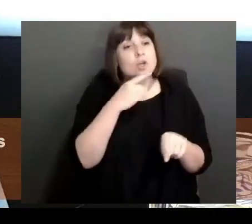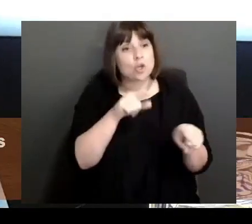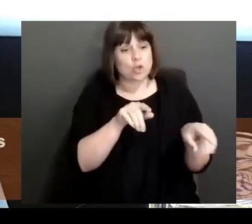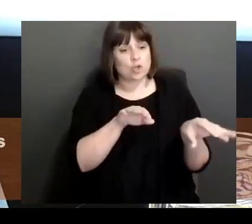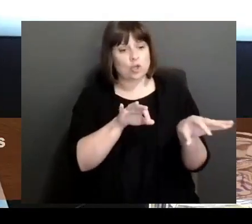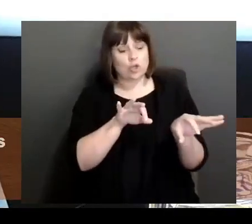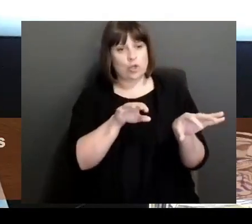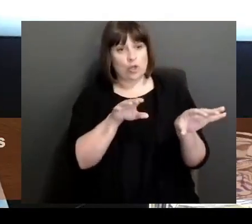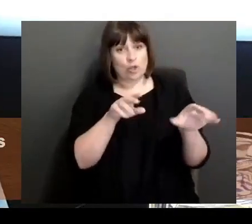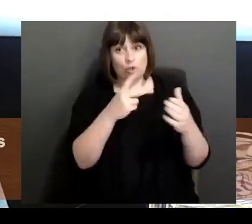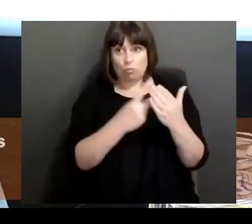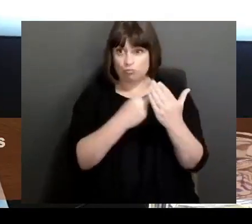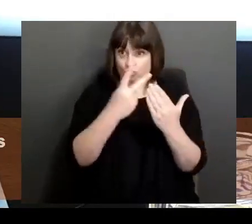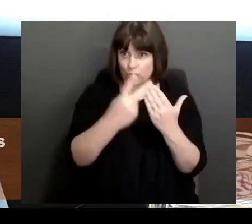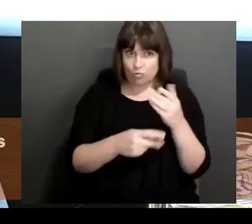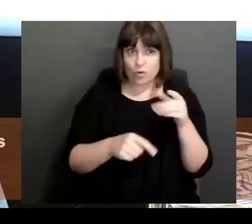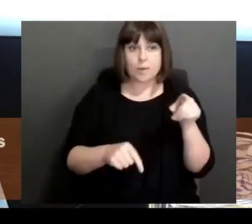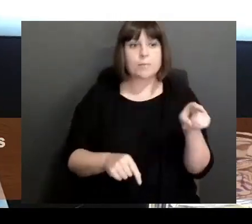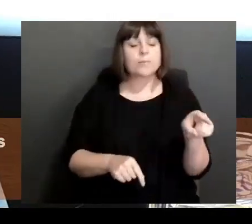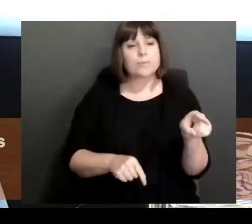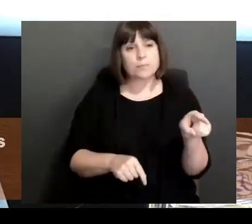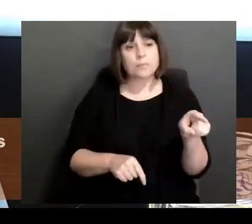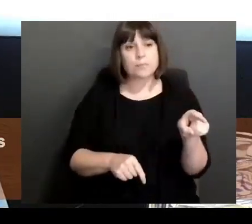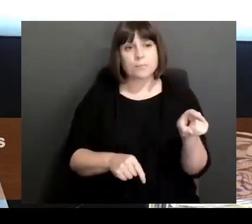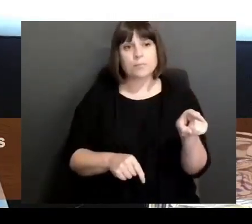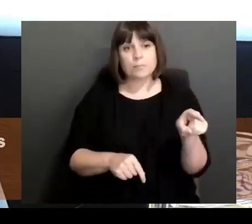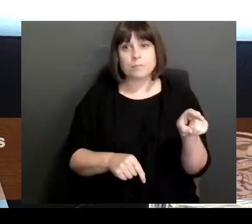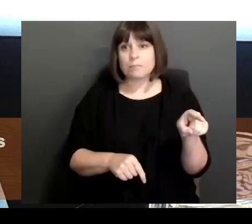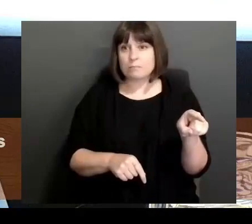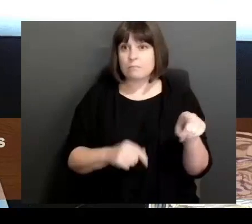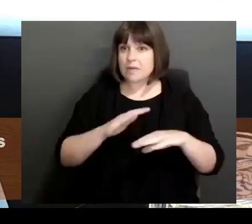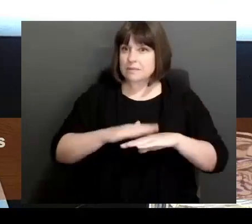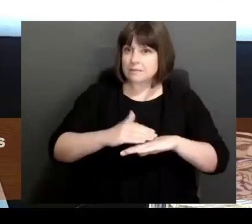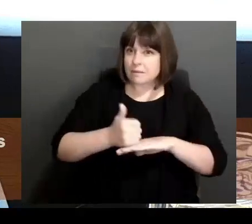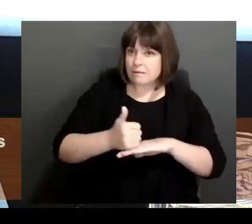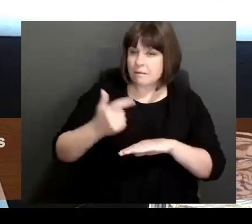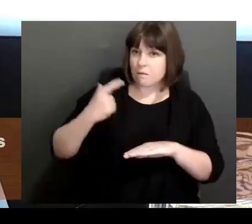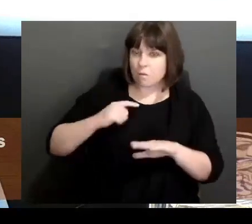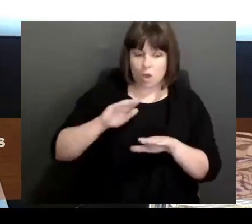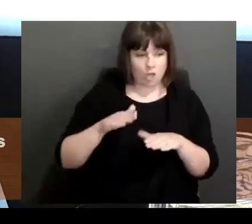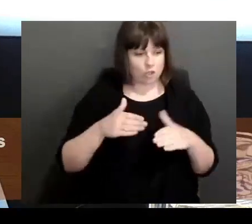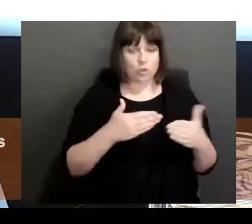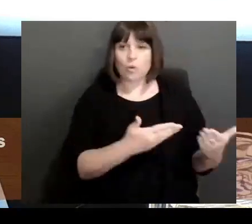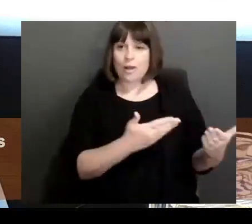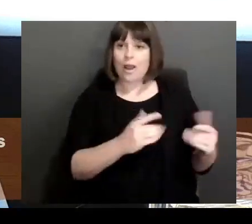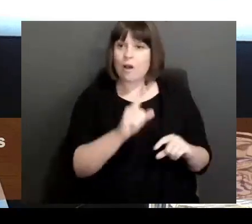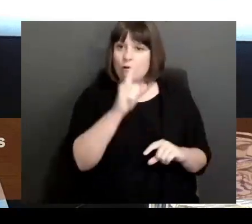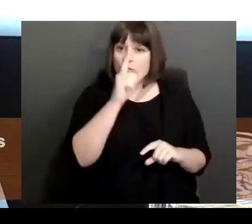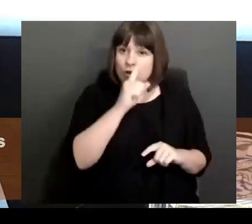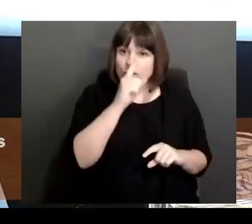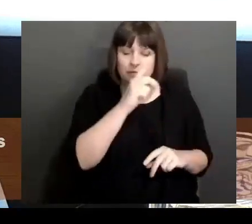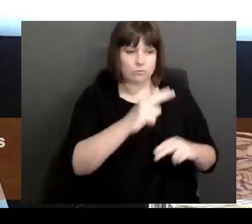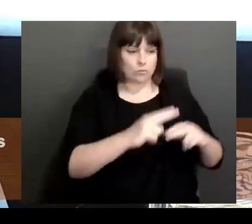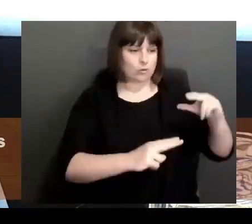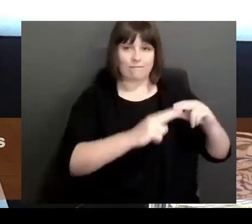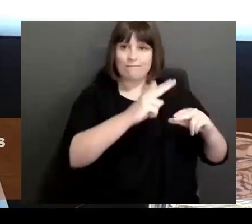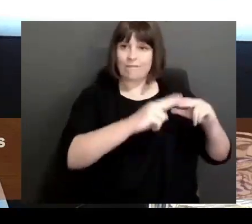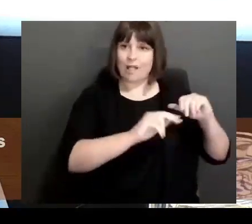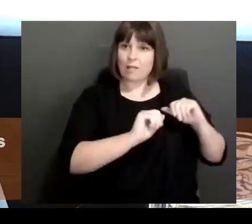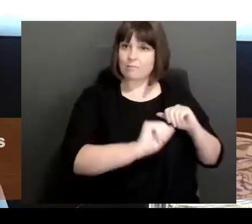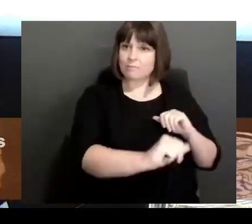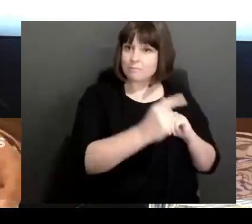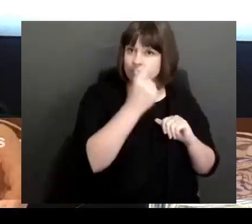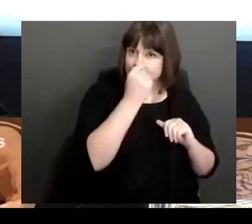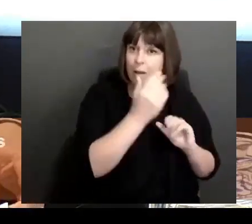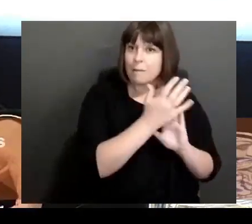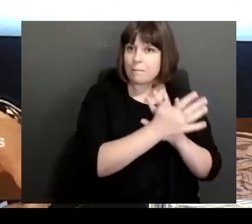on enabling First Peoples to build capability to participate and benefit